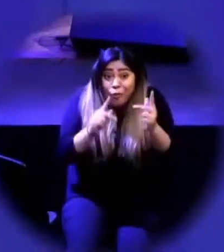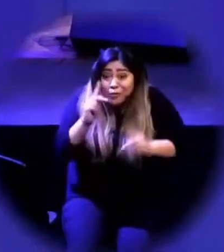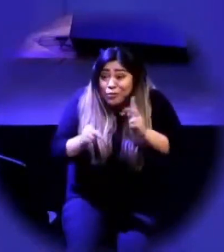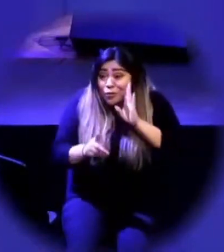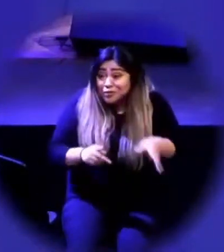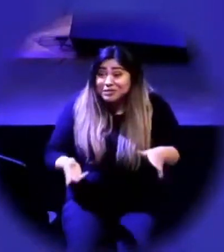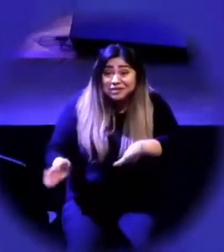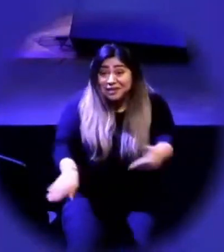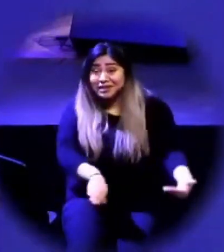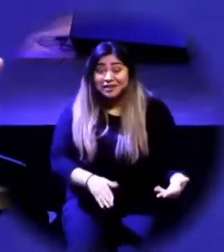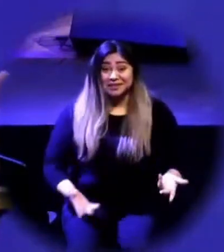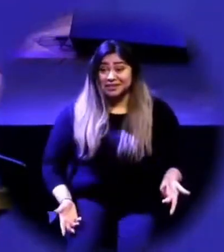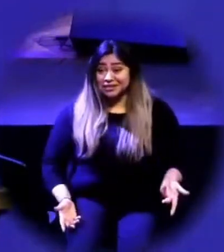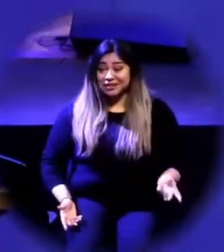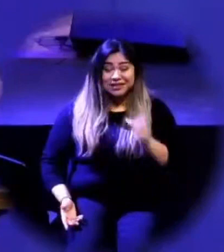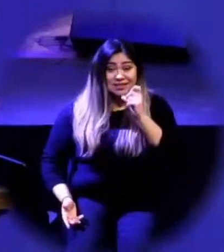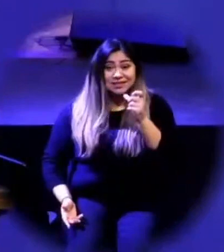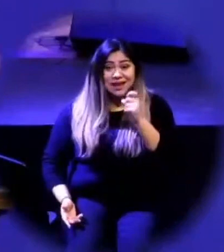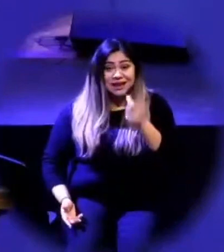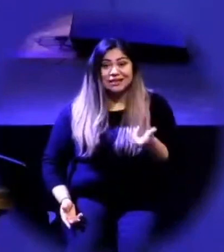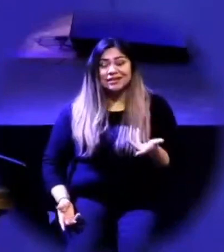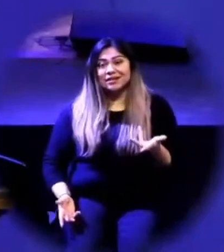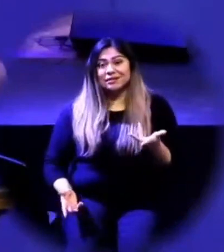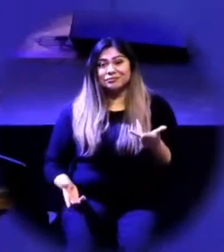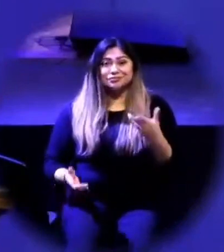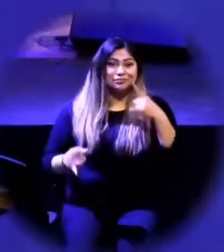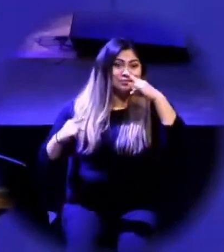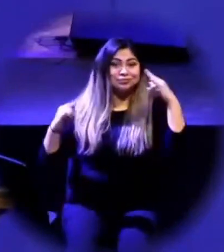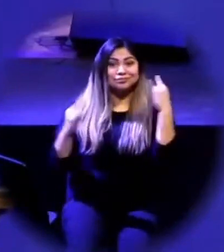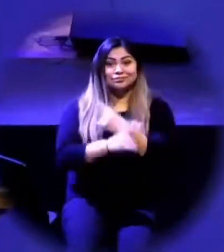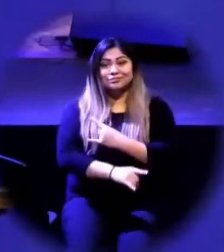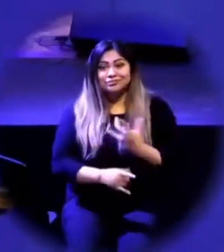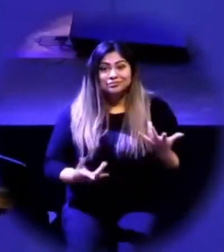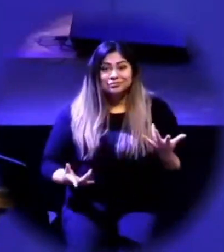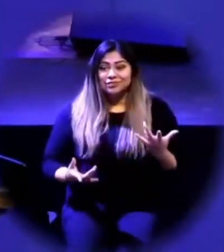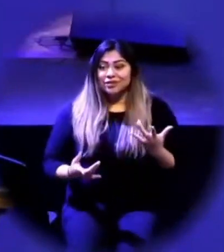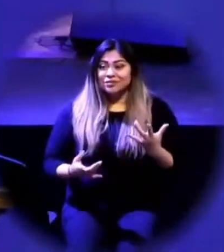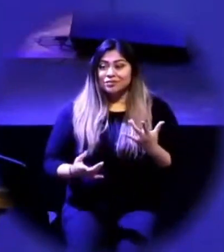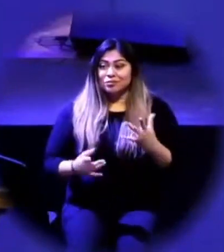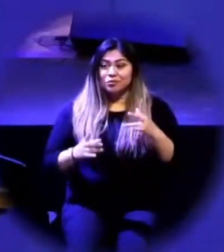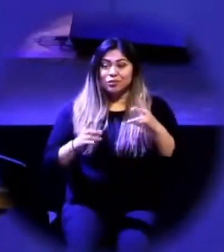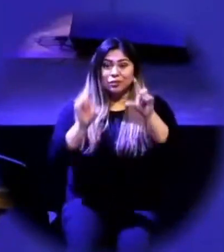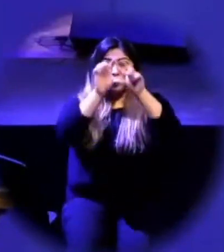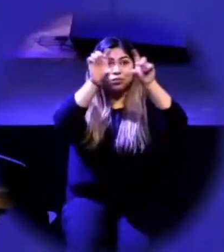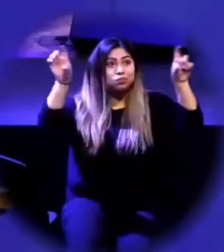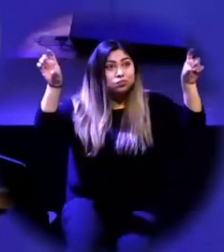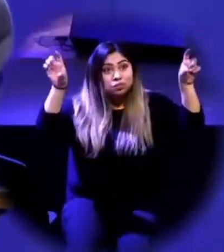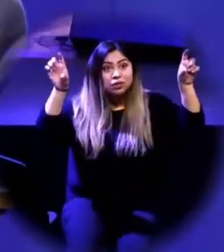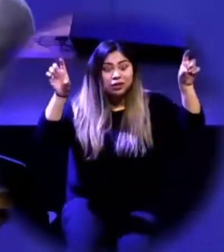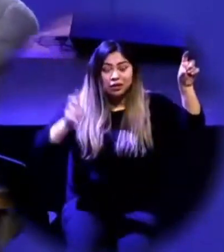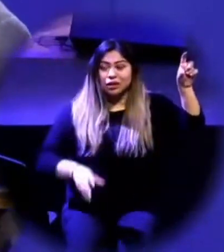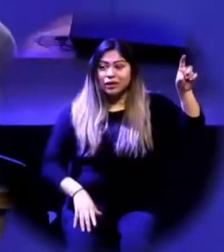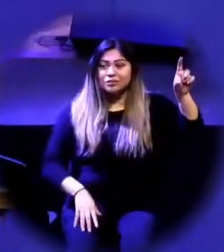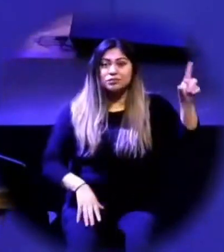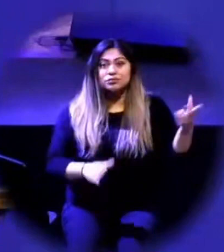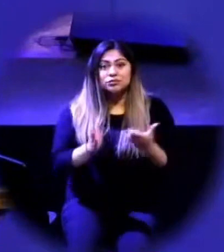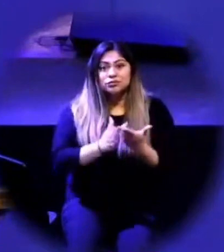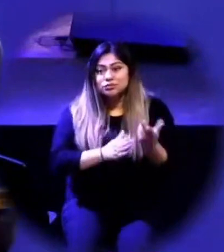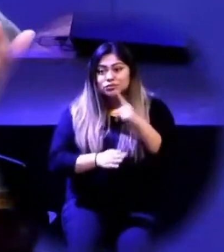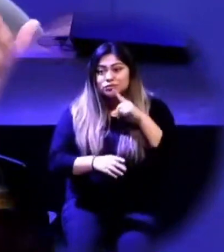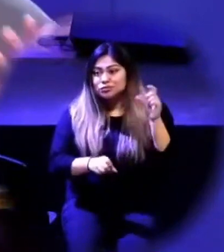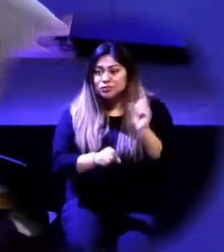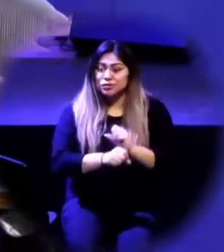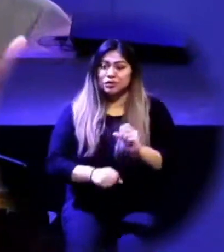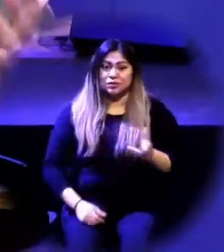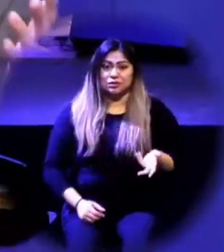a satirical headline. It's a headline that is 100% true. In the article, it really gets that the satirical part